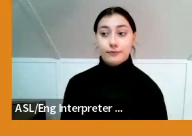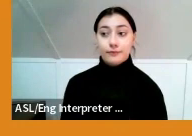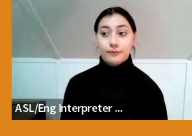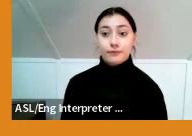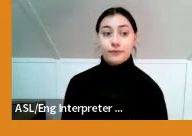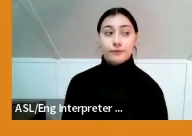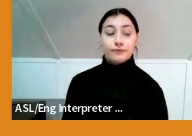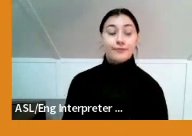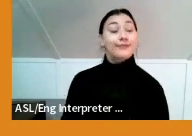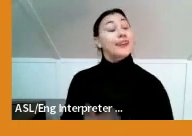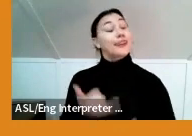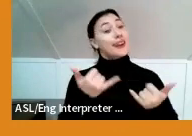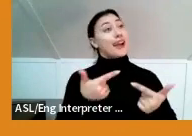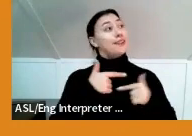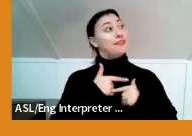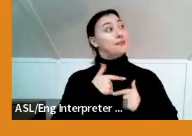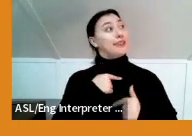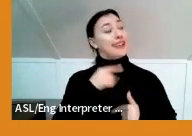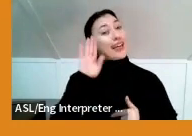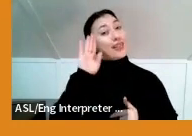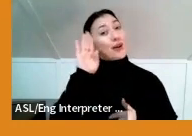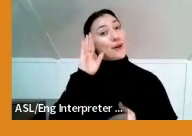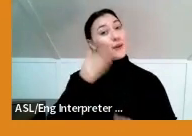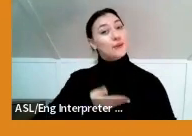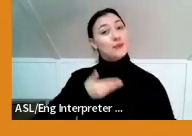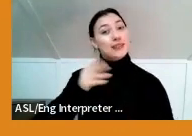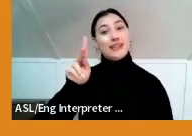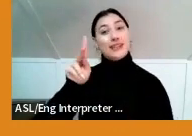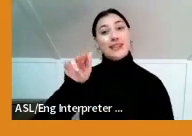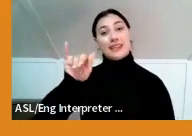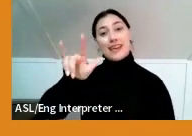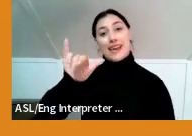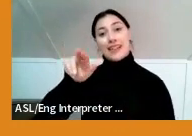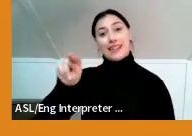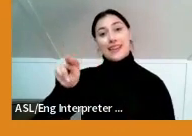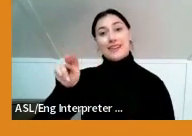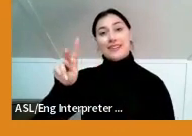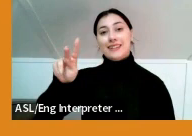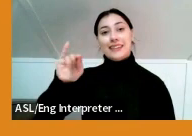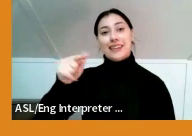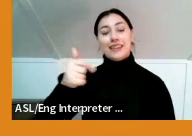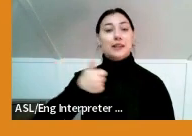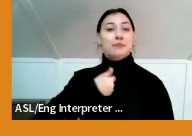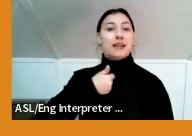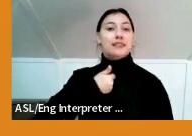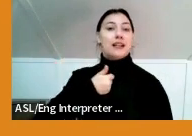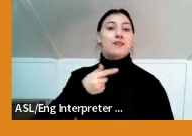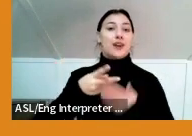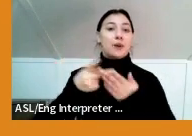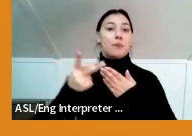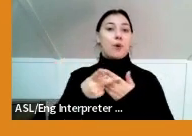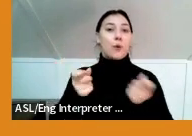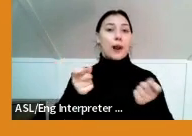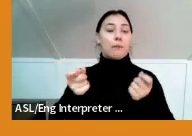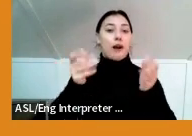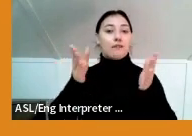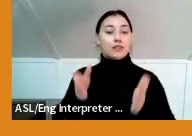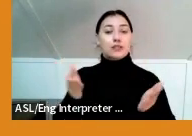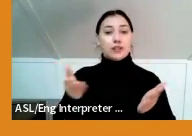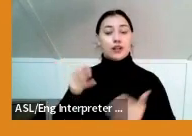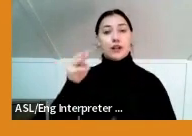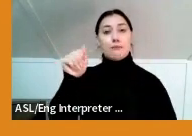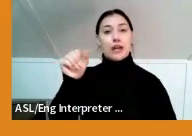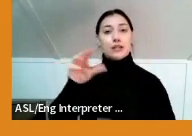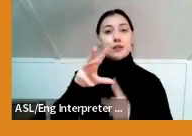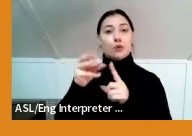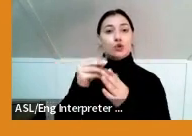Which is me. Hello, my name is Kaylin King. I am a program officer with the organization's team at the Mass Cultural Council.